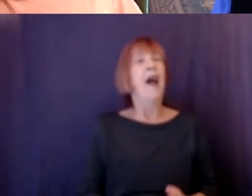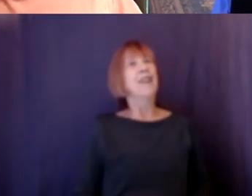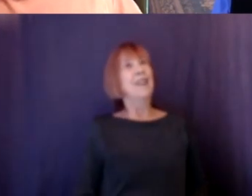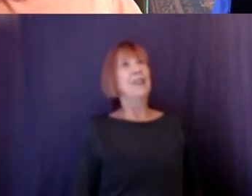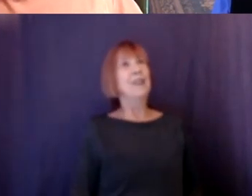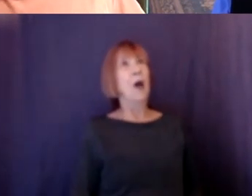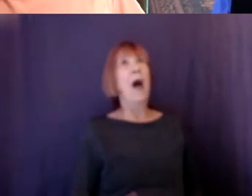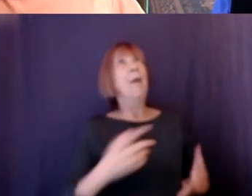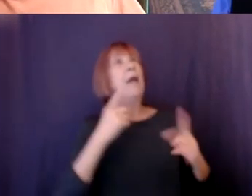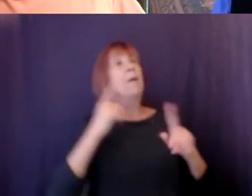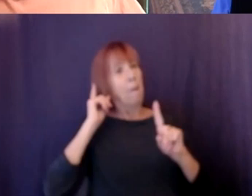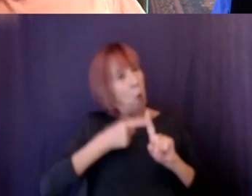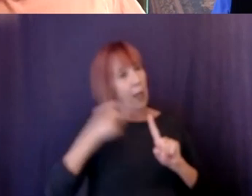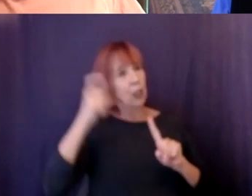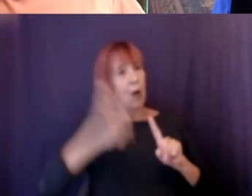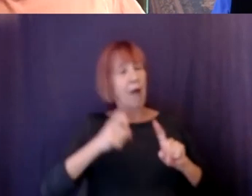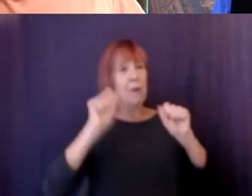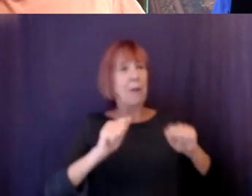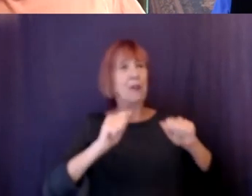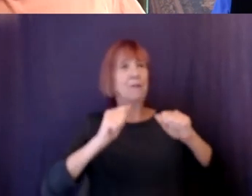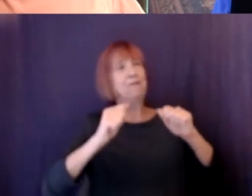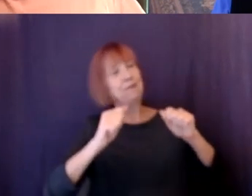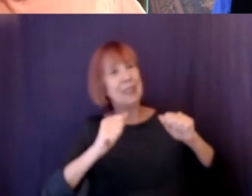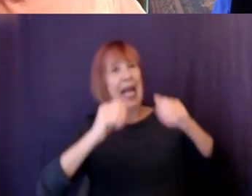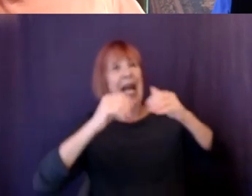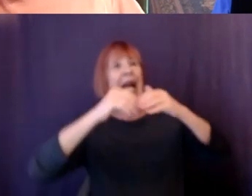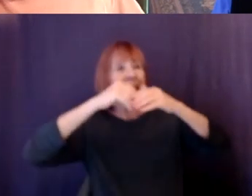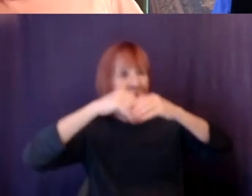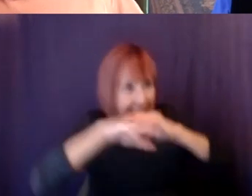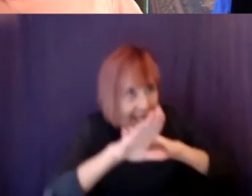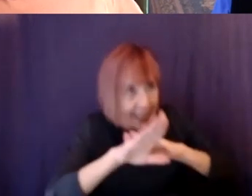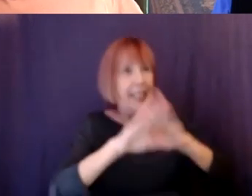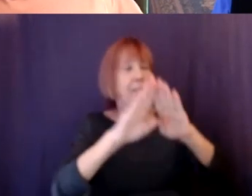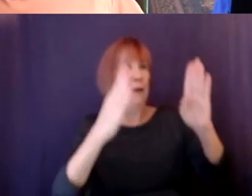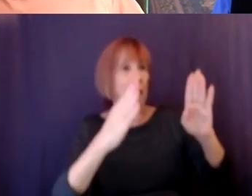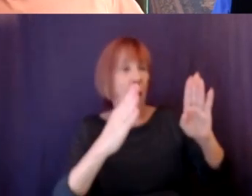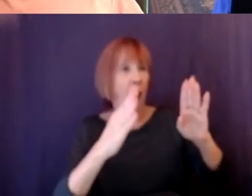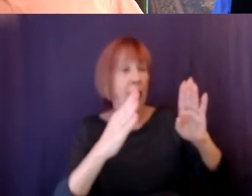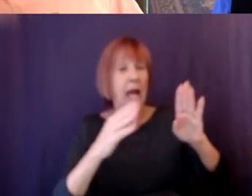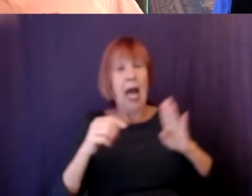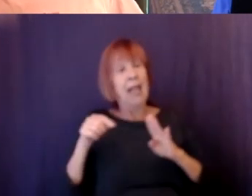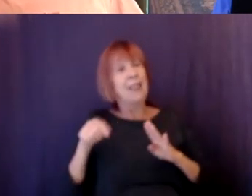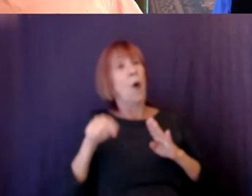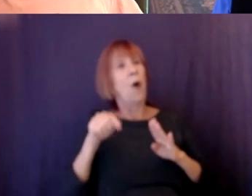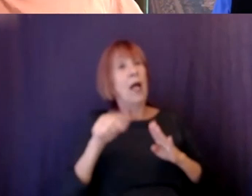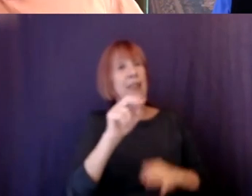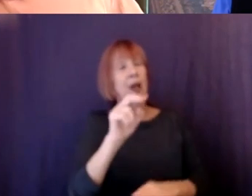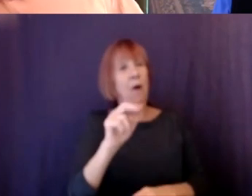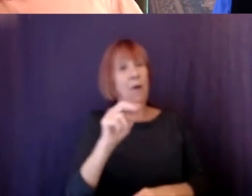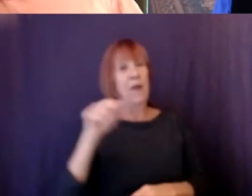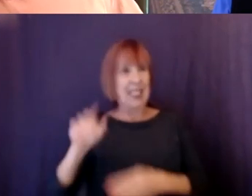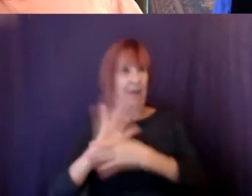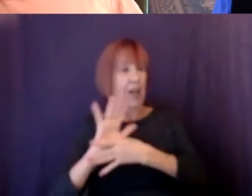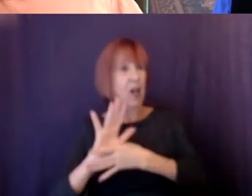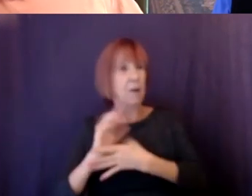things. And by virtue of this film, we've been able to work with Netflix to really help them